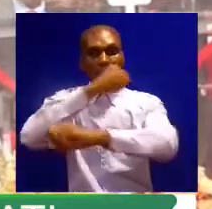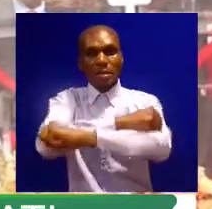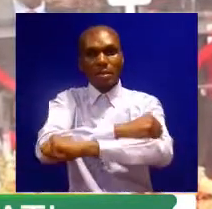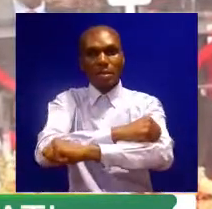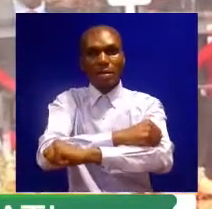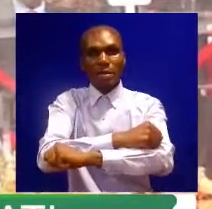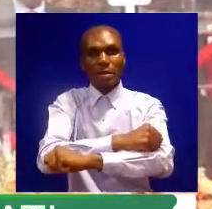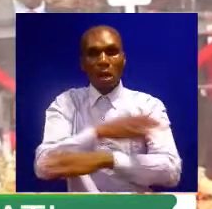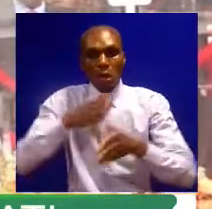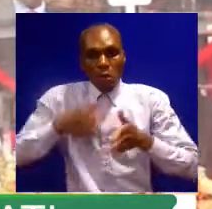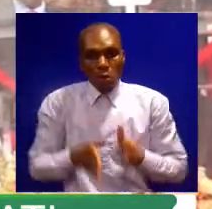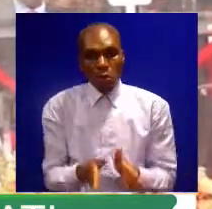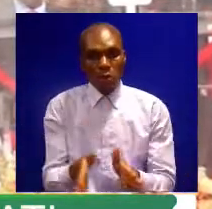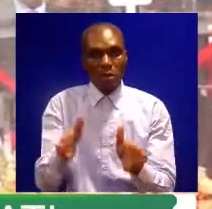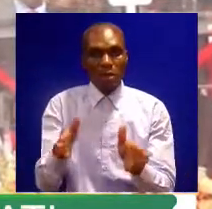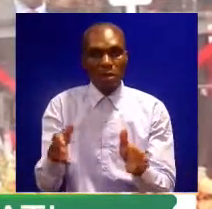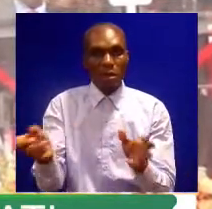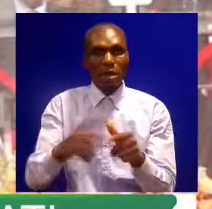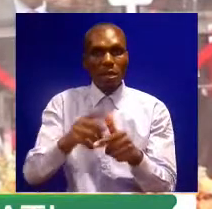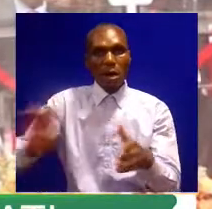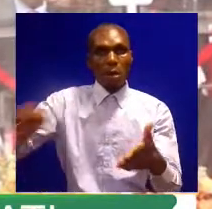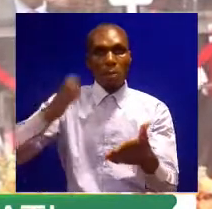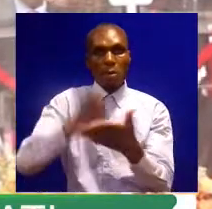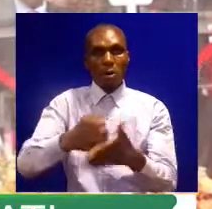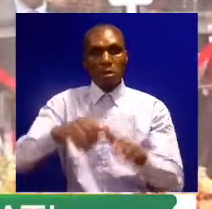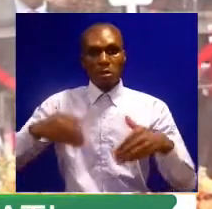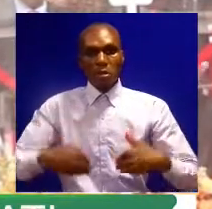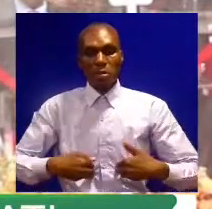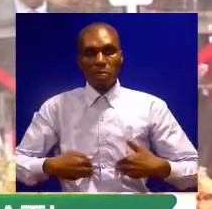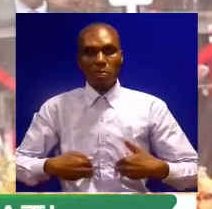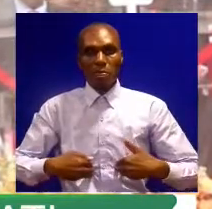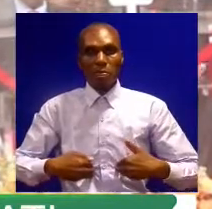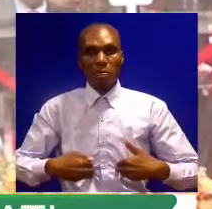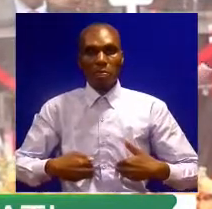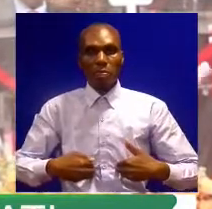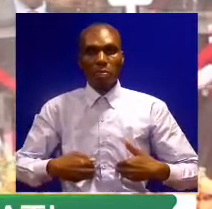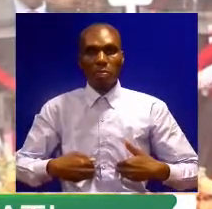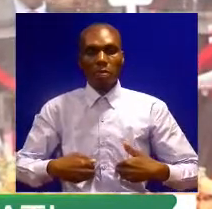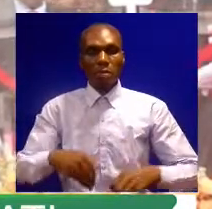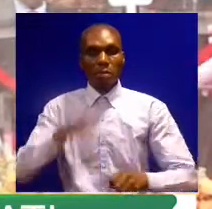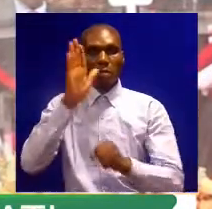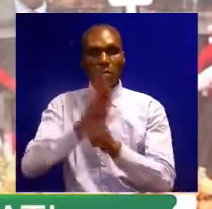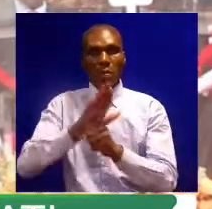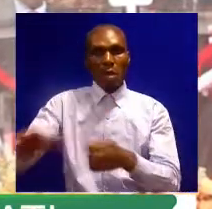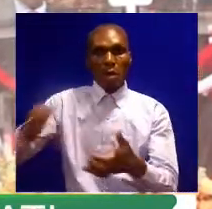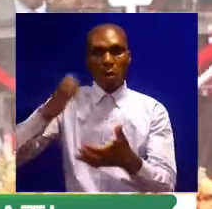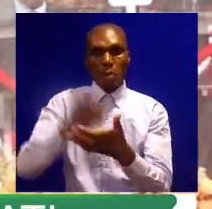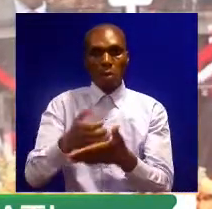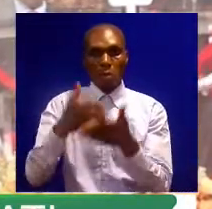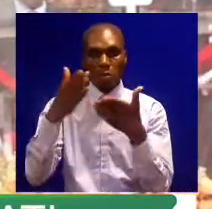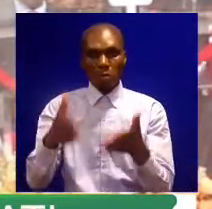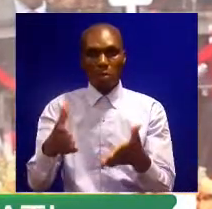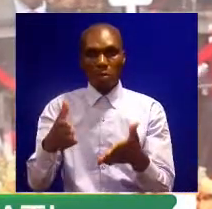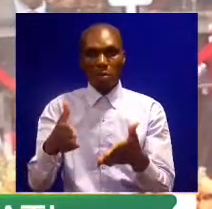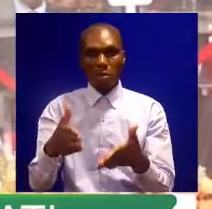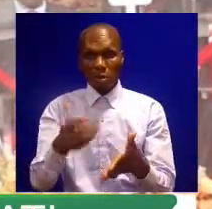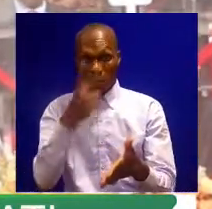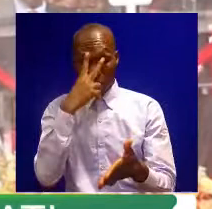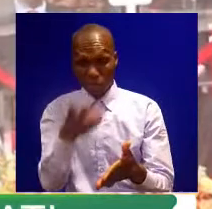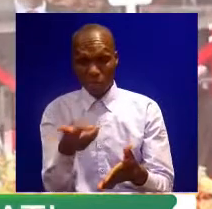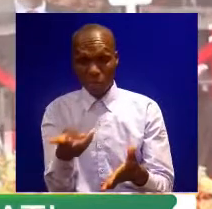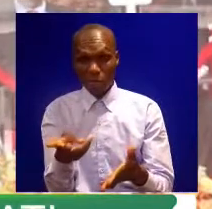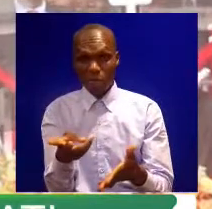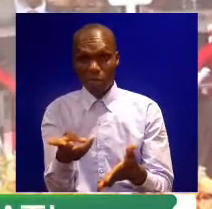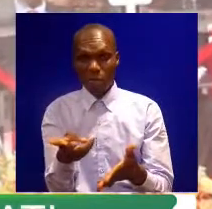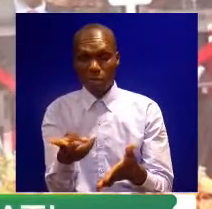want to see roads. They want to see employment opportunities. Actual employment opportunities, visible ones.